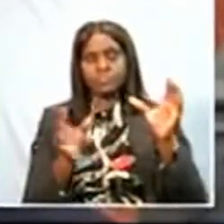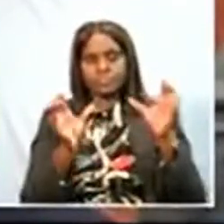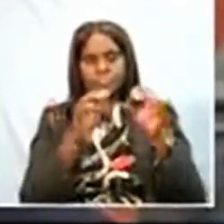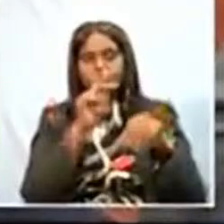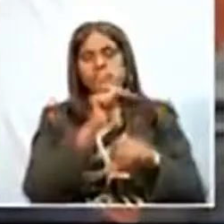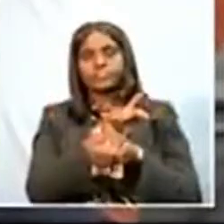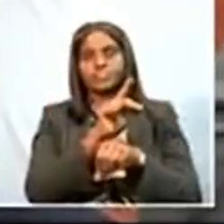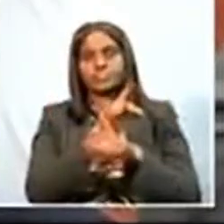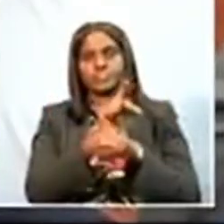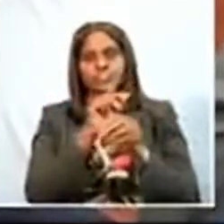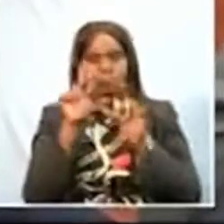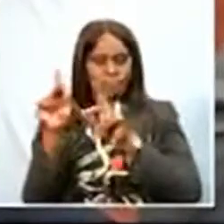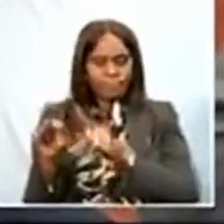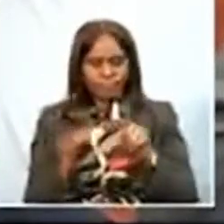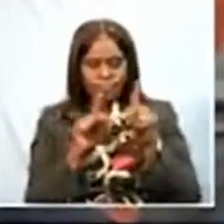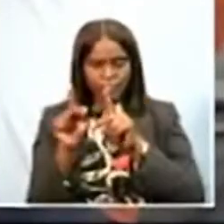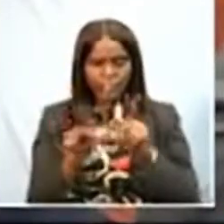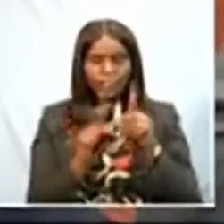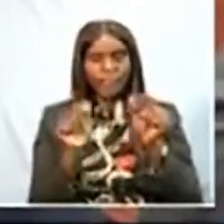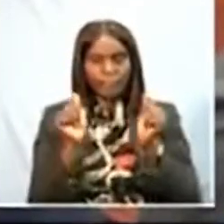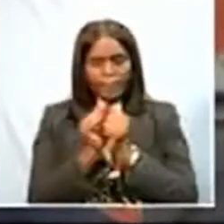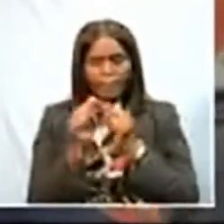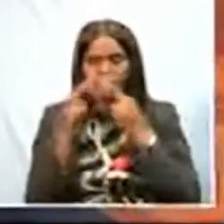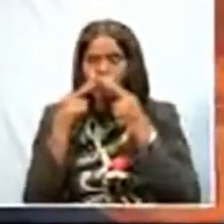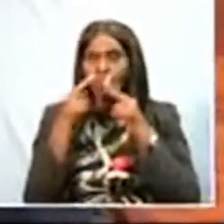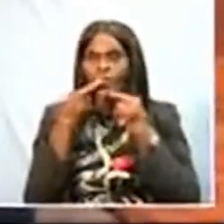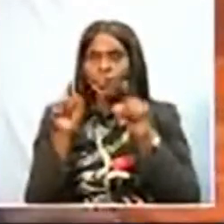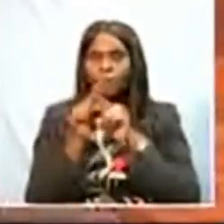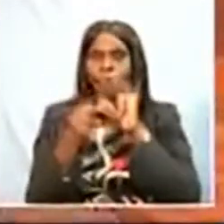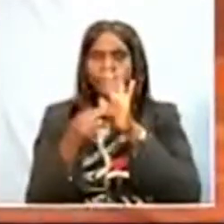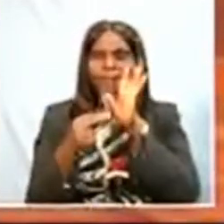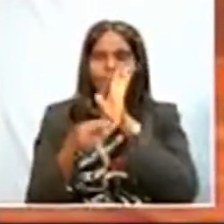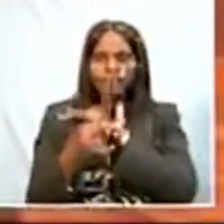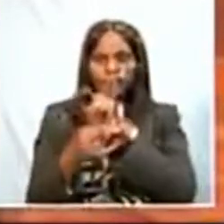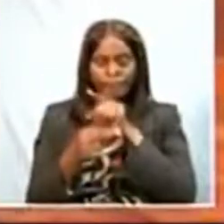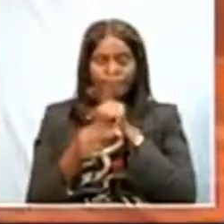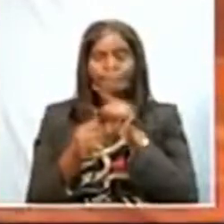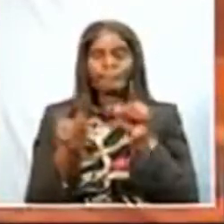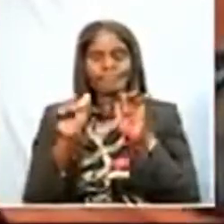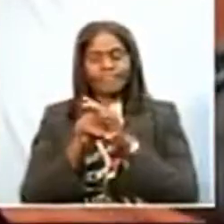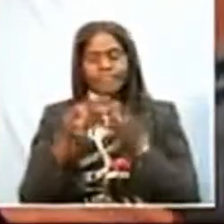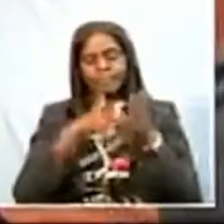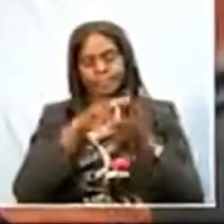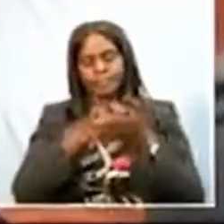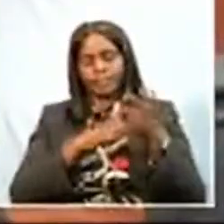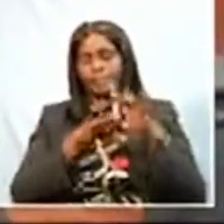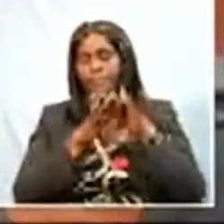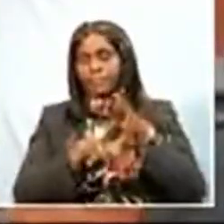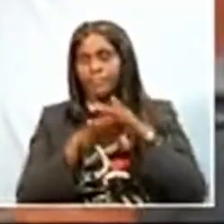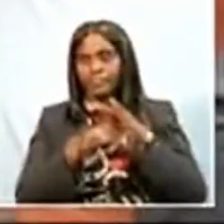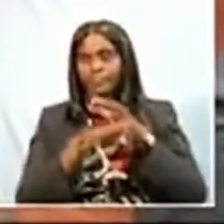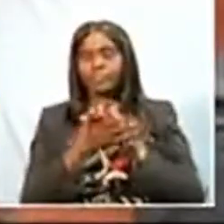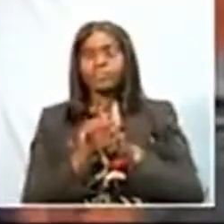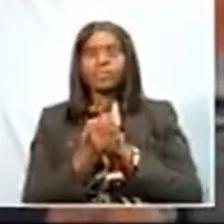community projects performance, and the results are as shown in the table below.